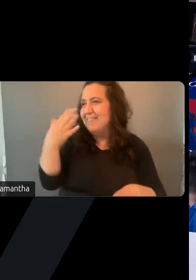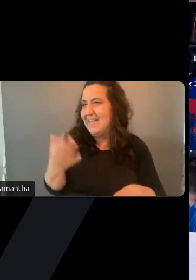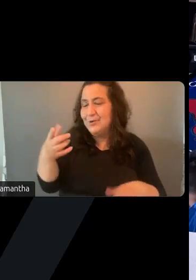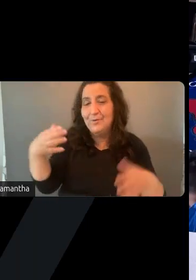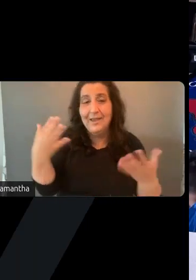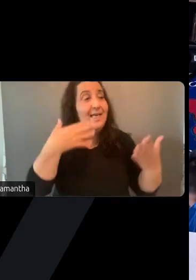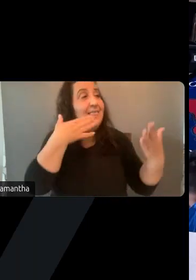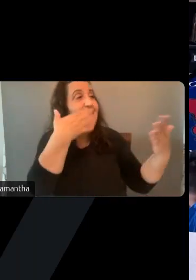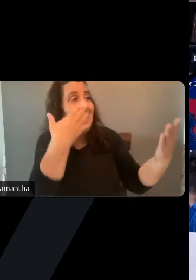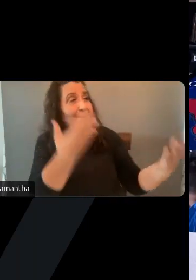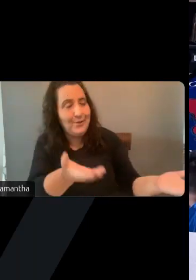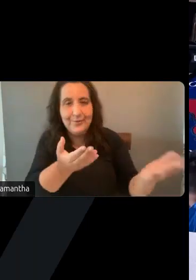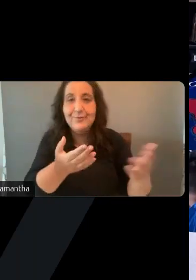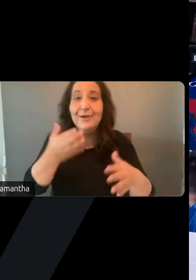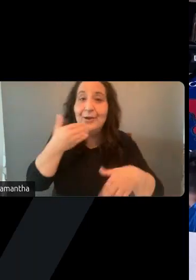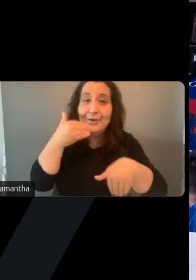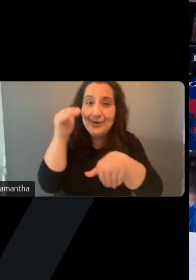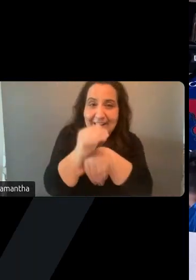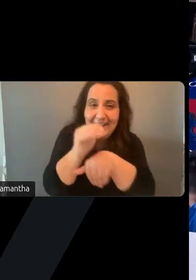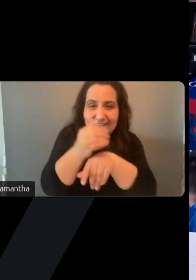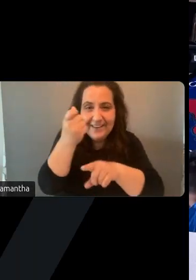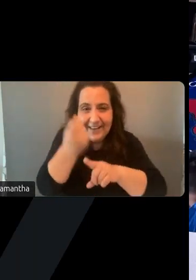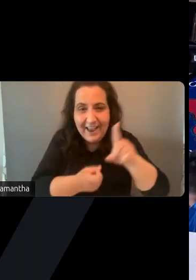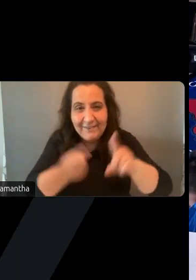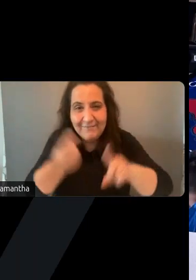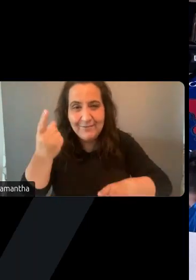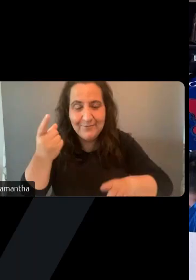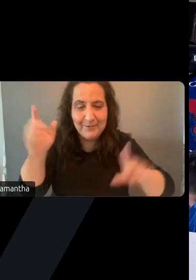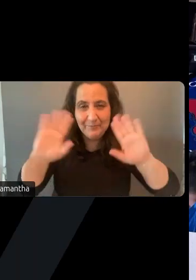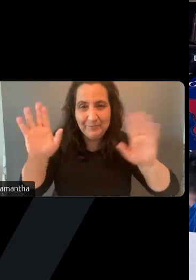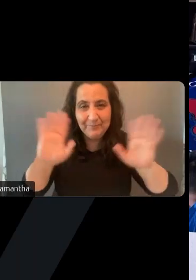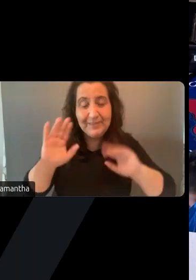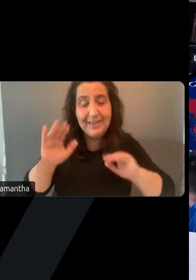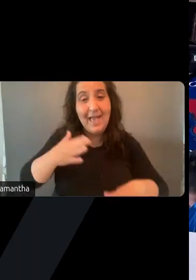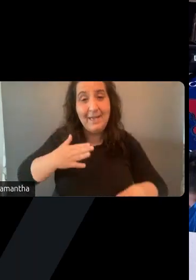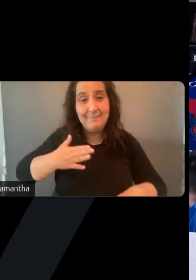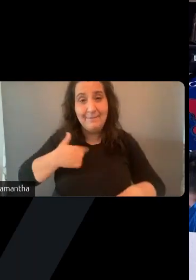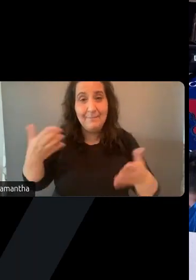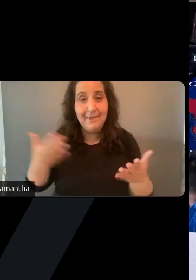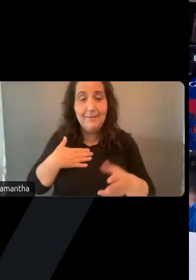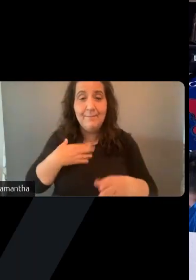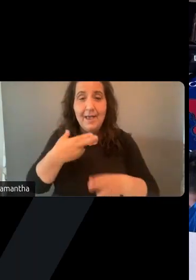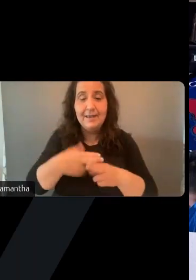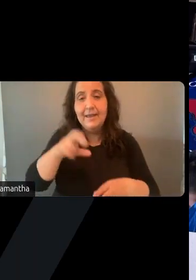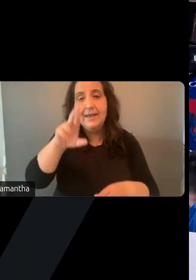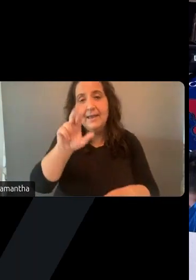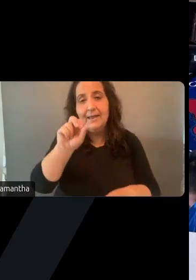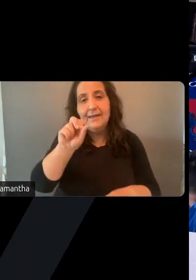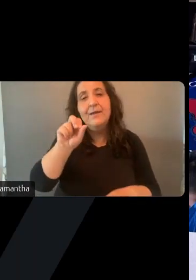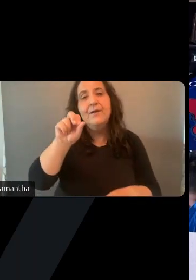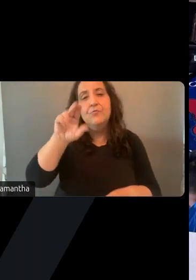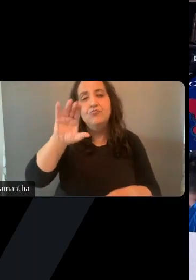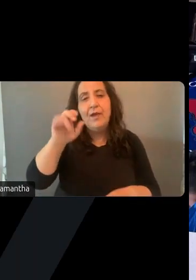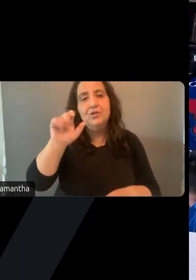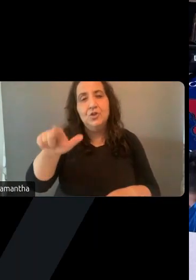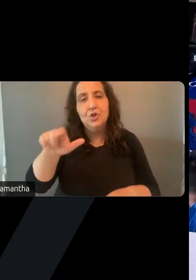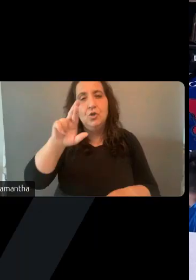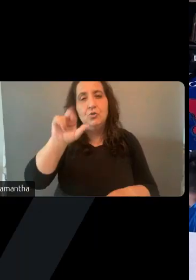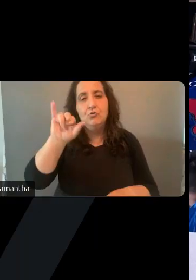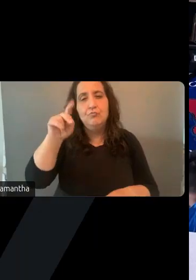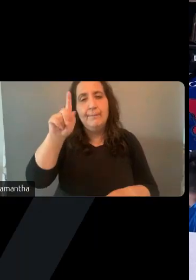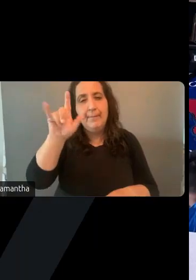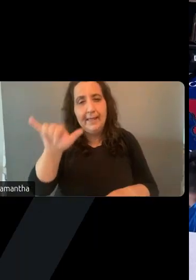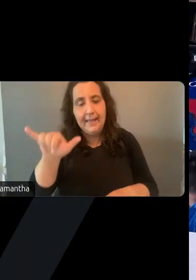Thank you, and good evening, everyone. Very happy to be here. My name is Rachel Rippy-Chun. I'm with the Special